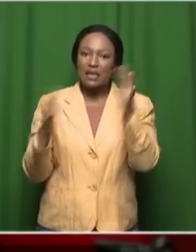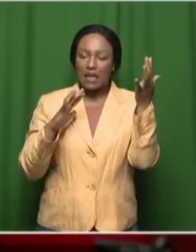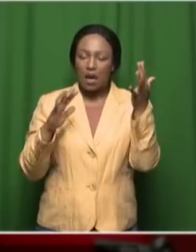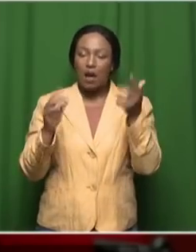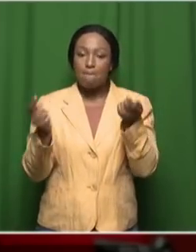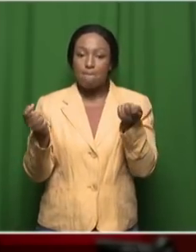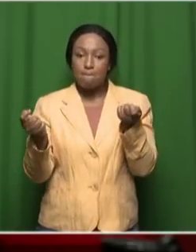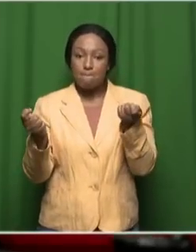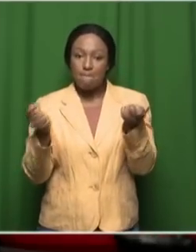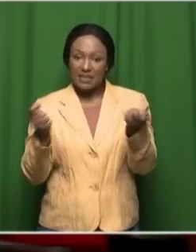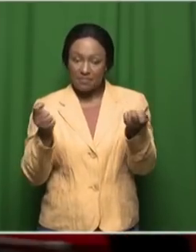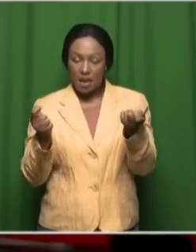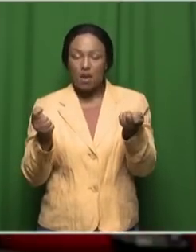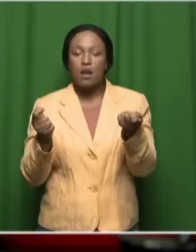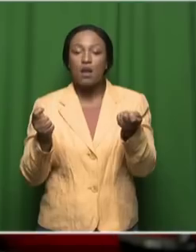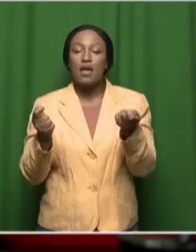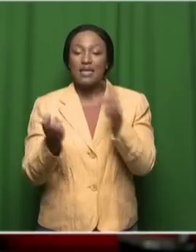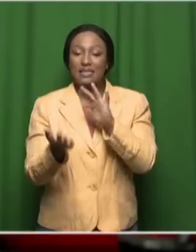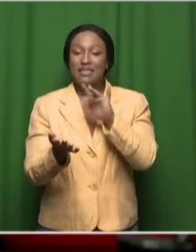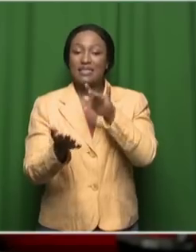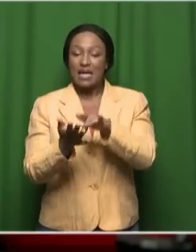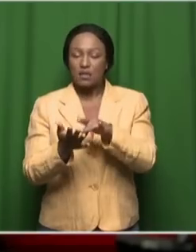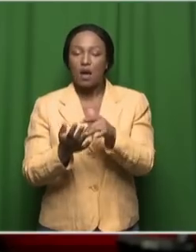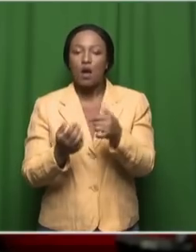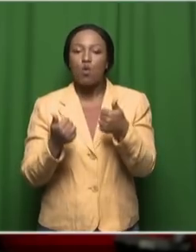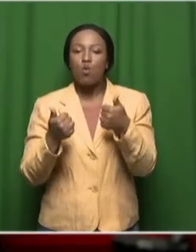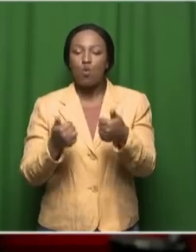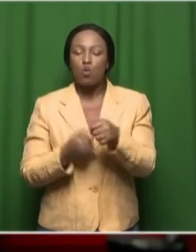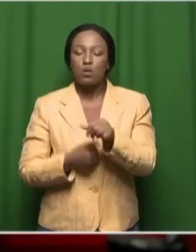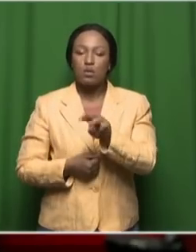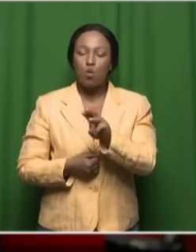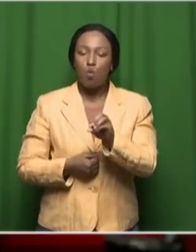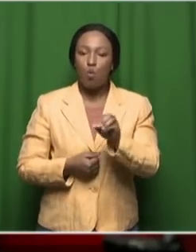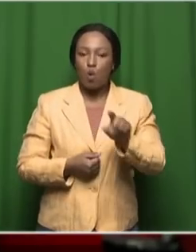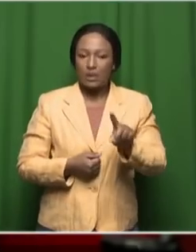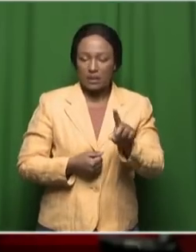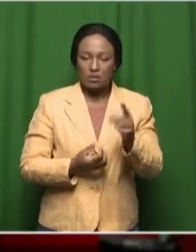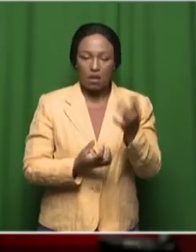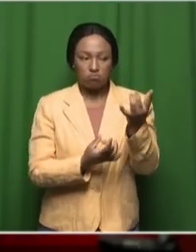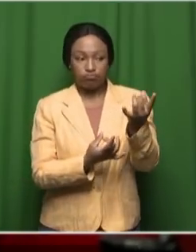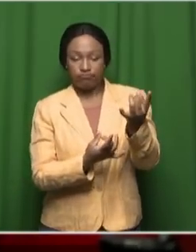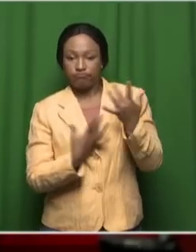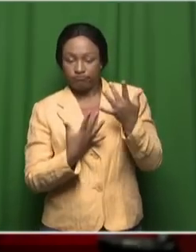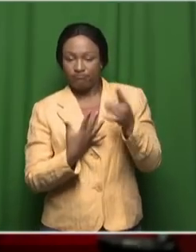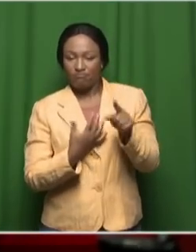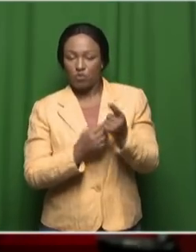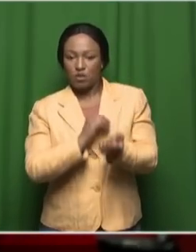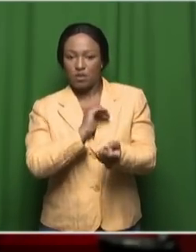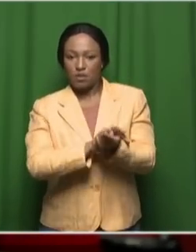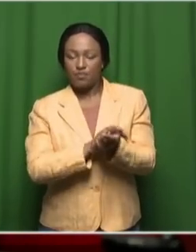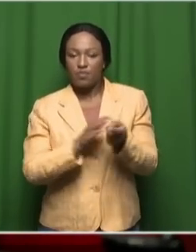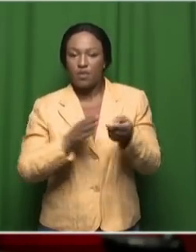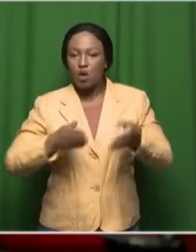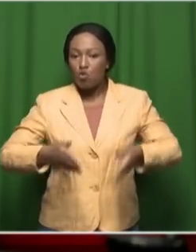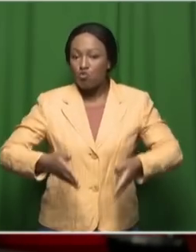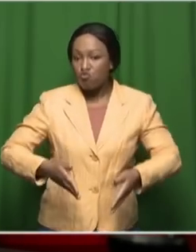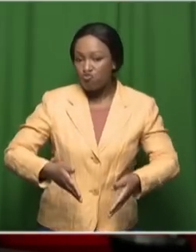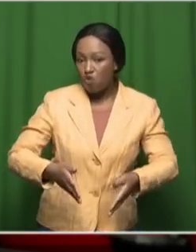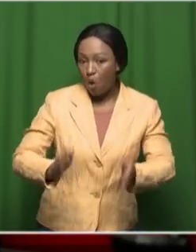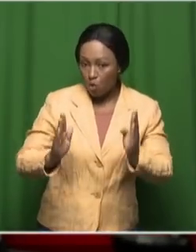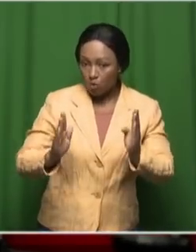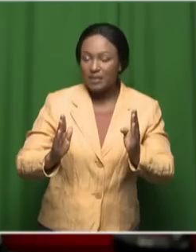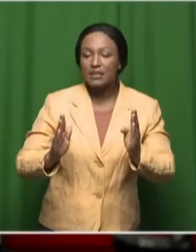Town keeping us abreast on the issues and challenges they are facing, Sakina, with regards to roadways, urging motorists